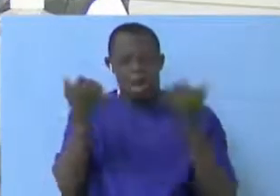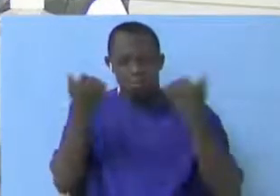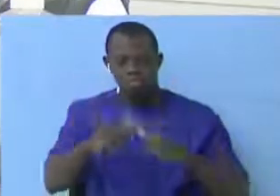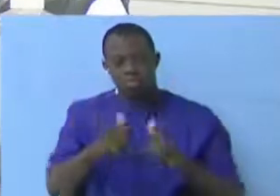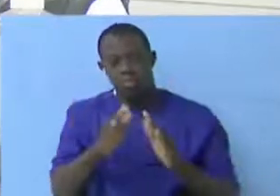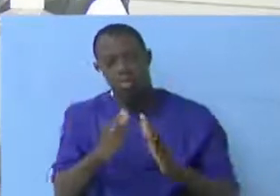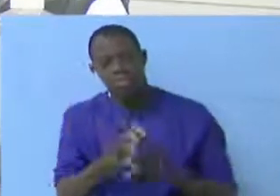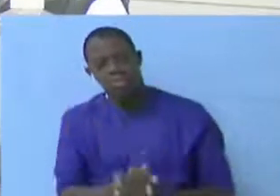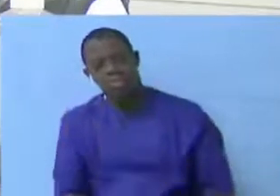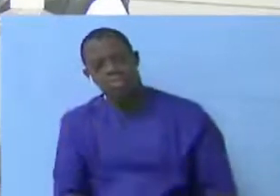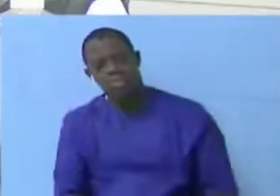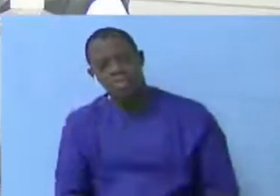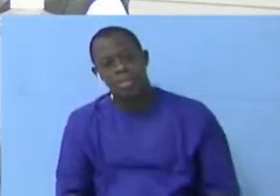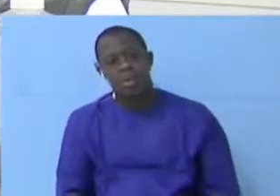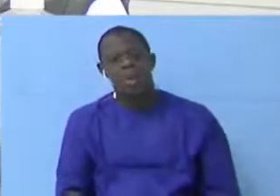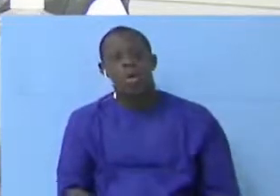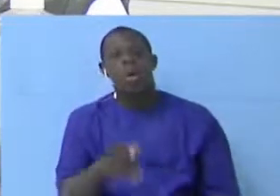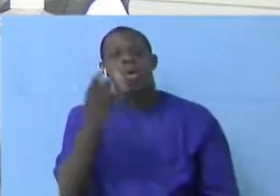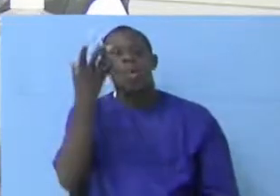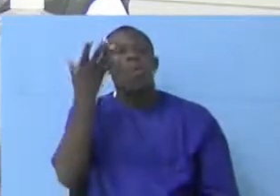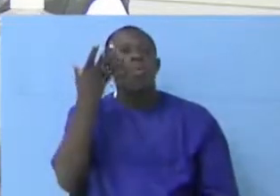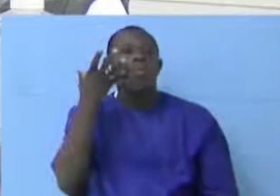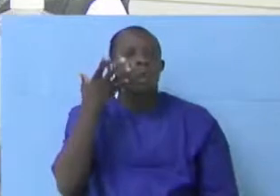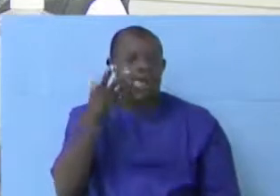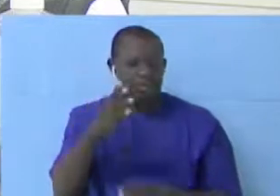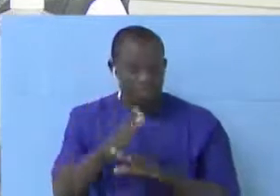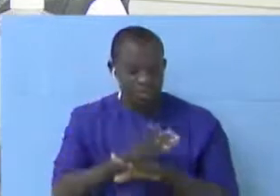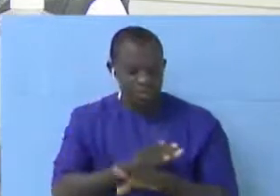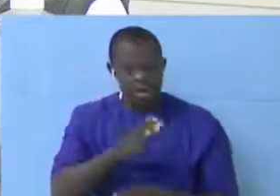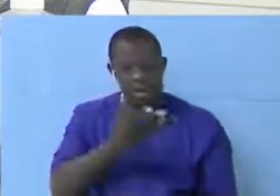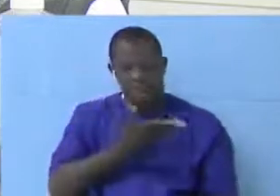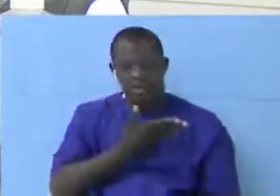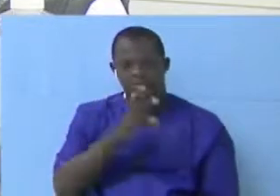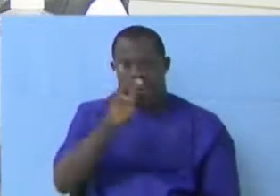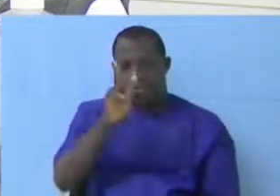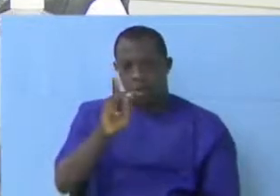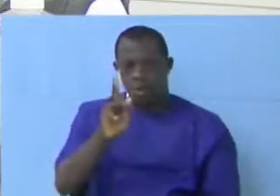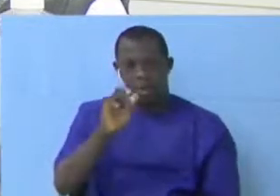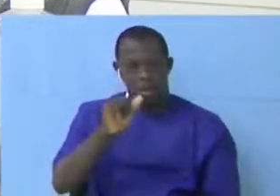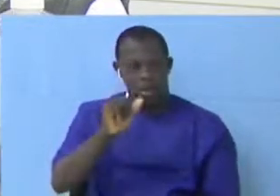when we got Kausu, Kausu is a rebel in